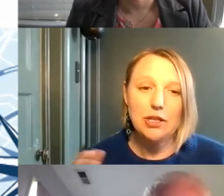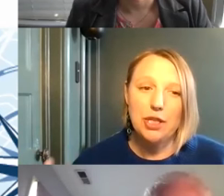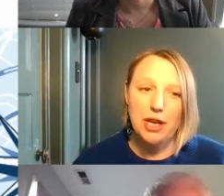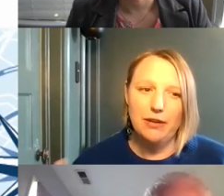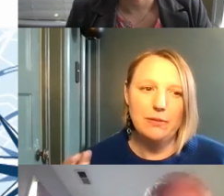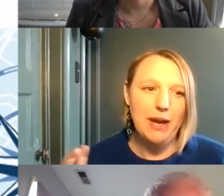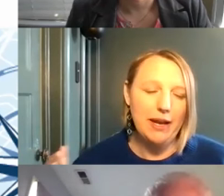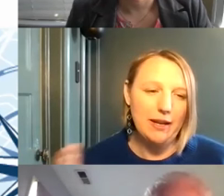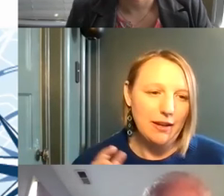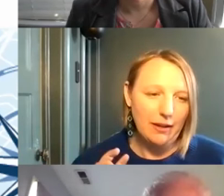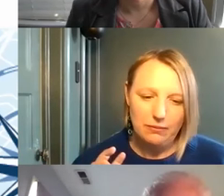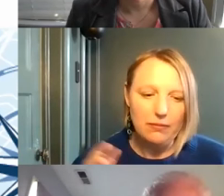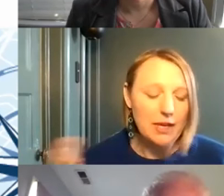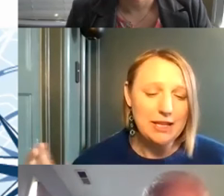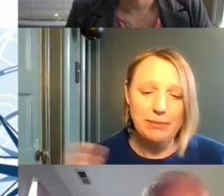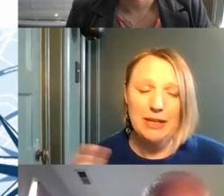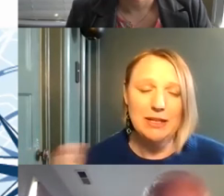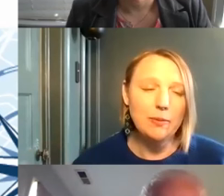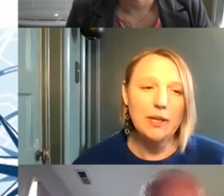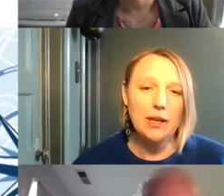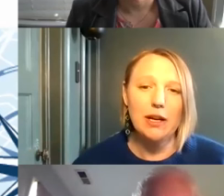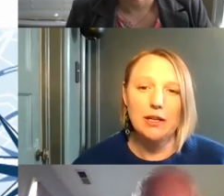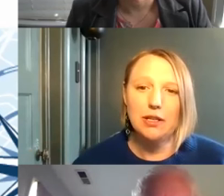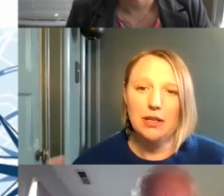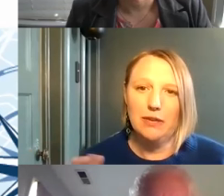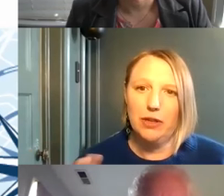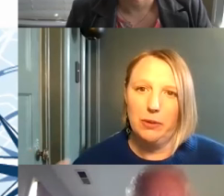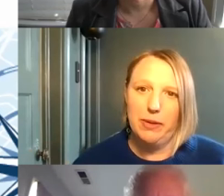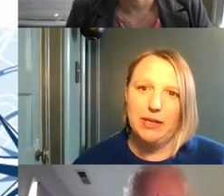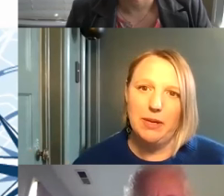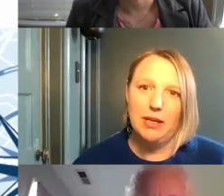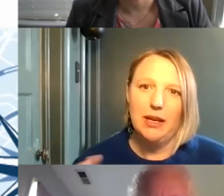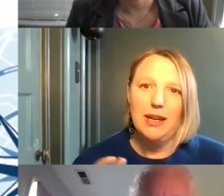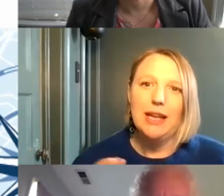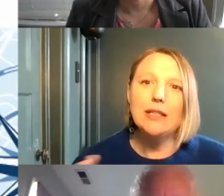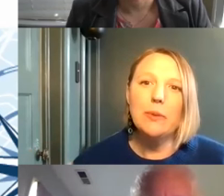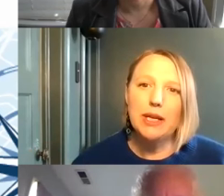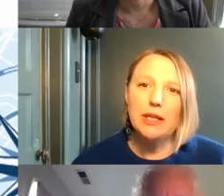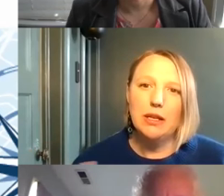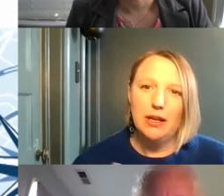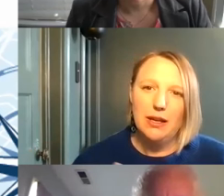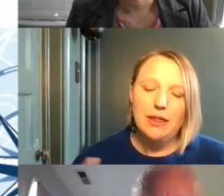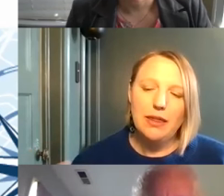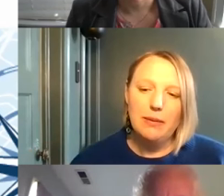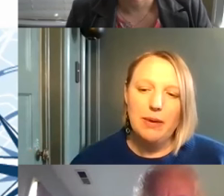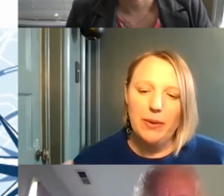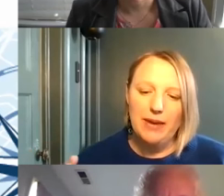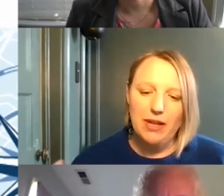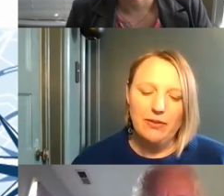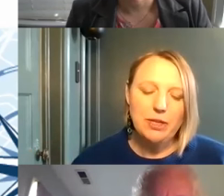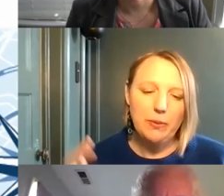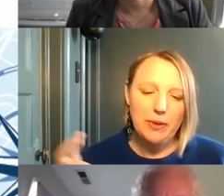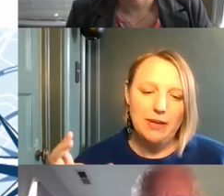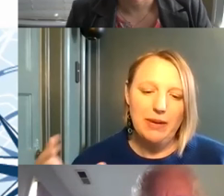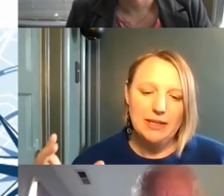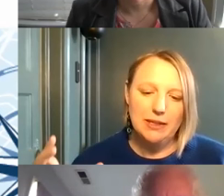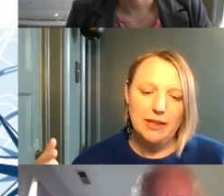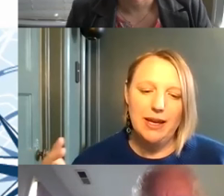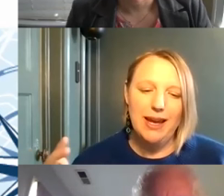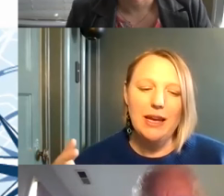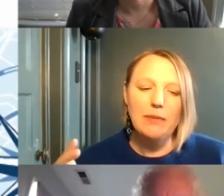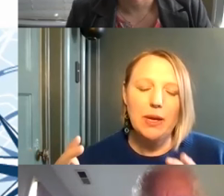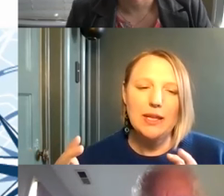this shared traumatic experience writ large of a global pandemic. And so we can think about, we have a lot of information about what the